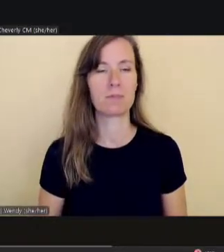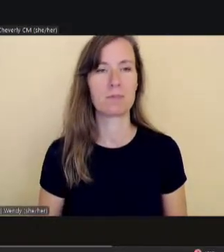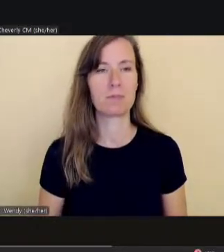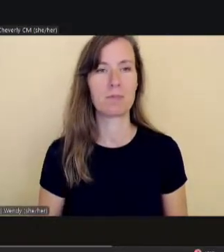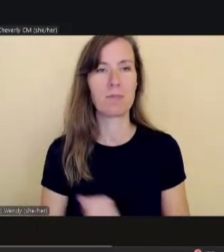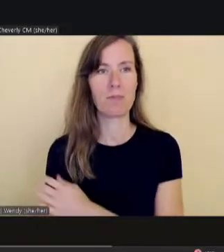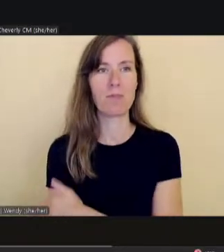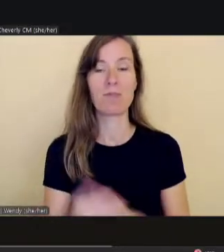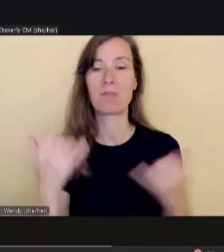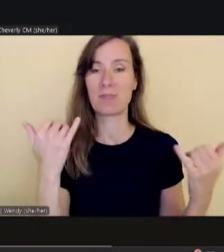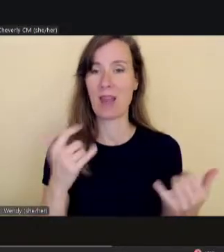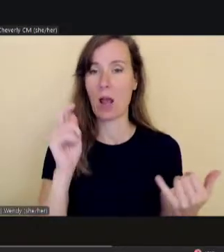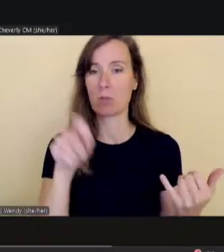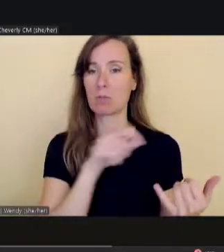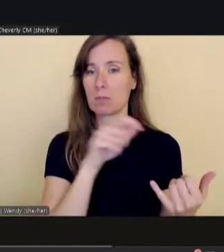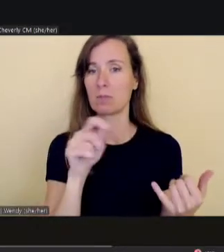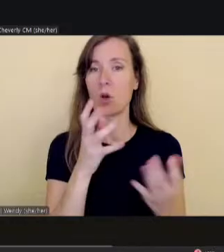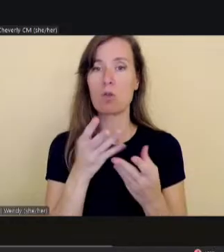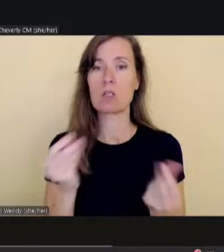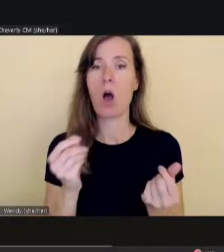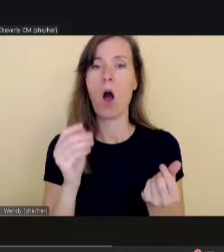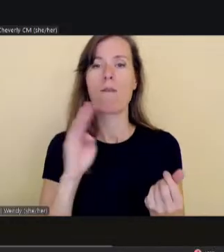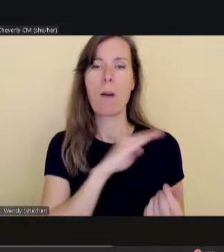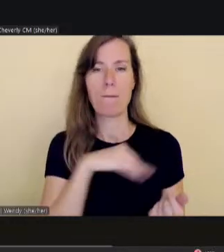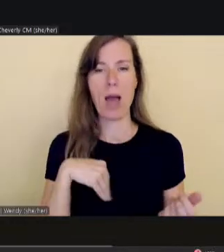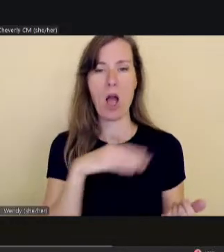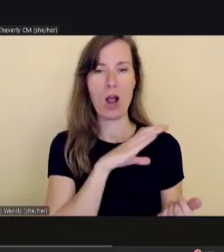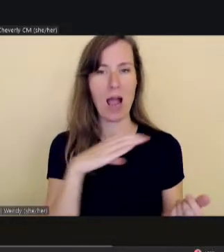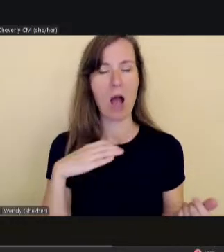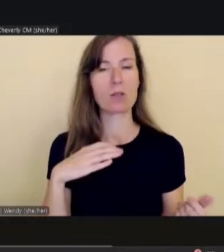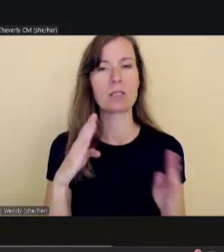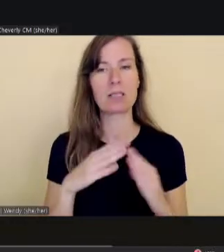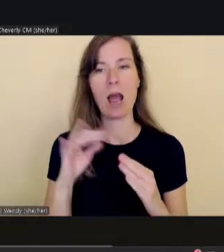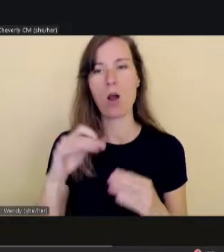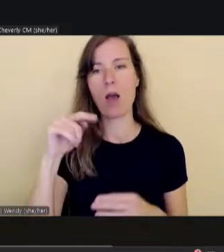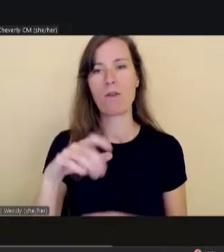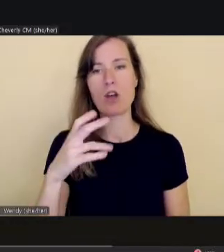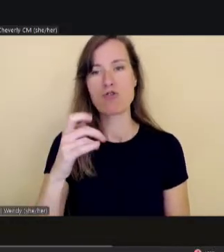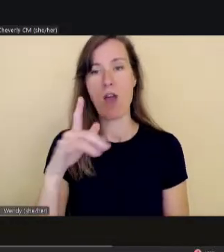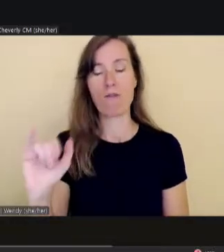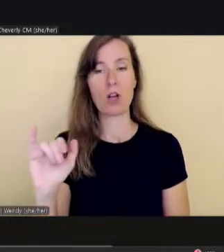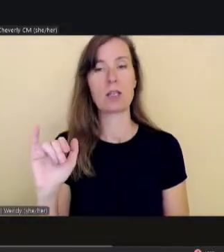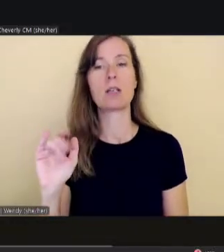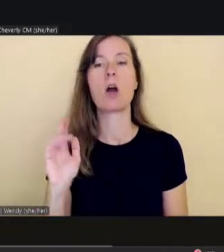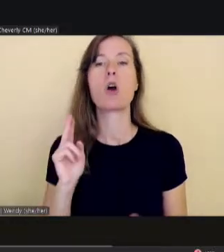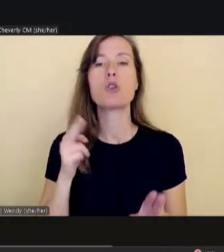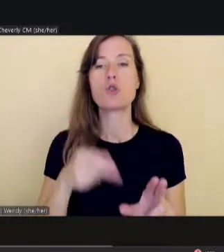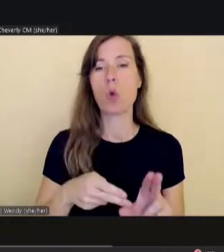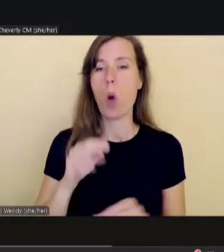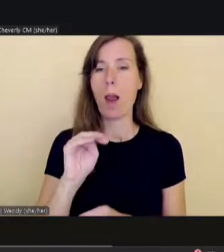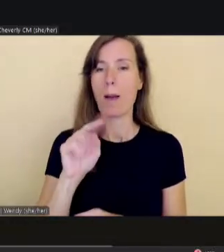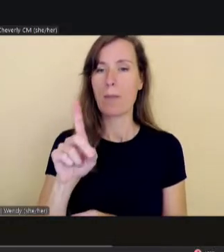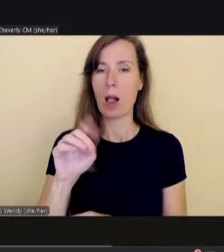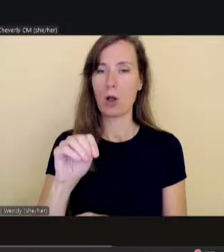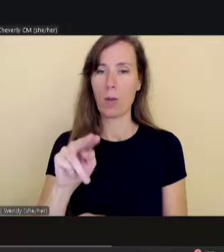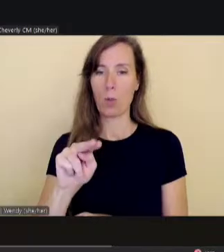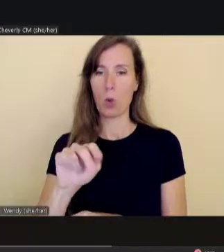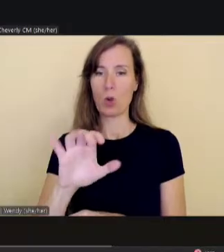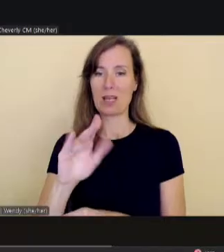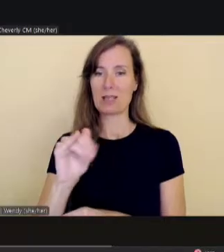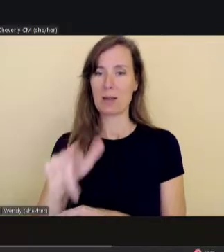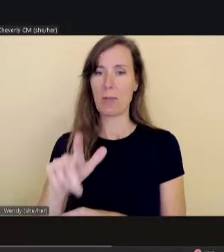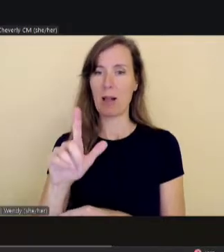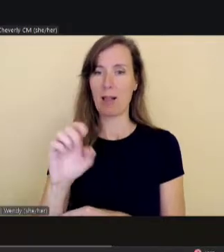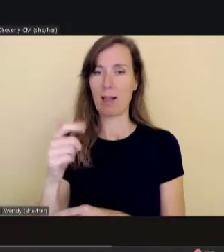Now, therefore, be it resolved that the Mayor and Council of the Town of Cheverly, Maryland, hereby join the Maryland Municipal League in declaring November to be Municipal